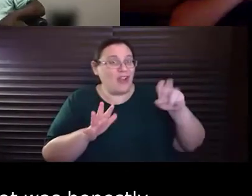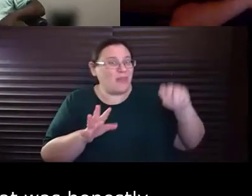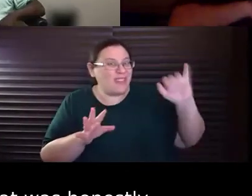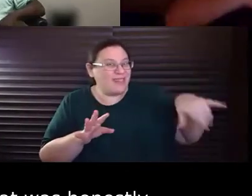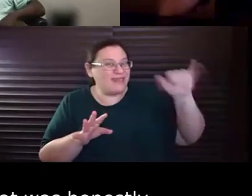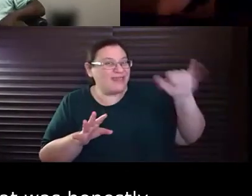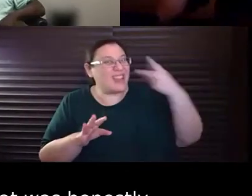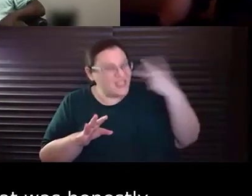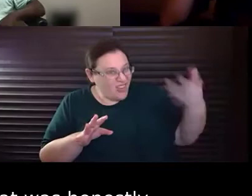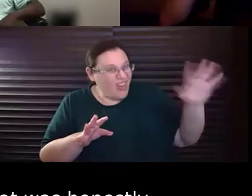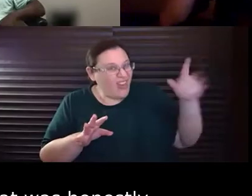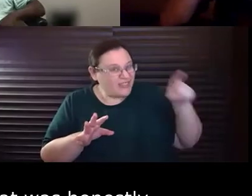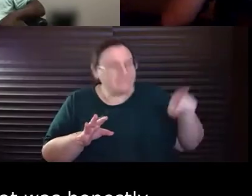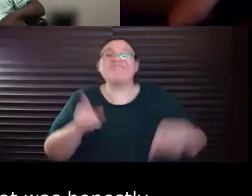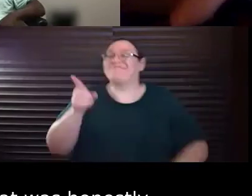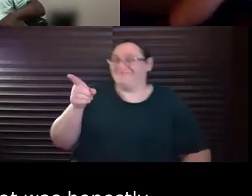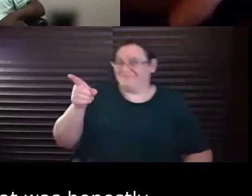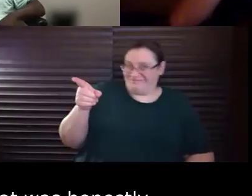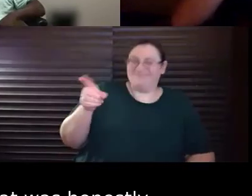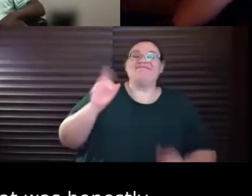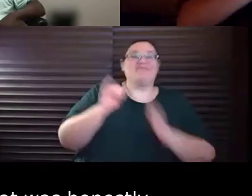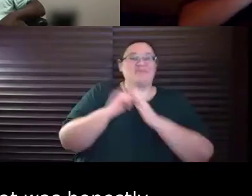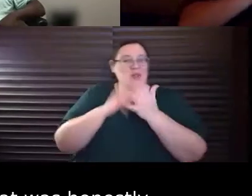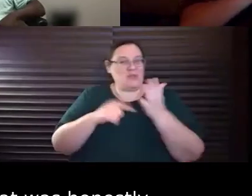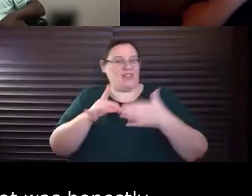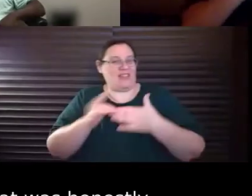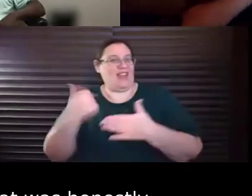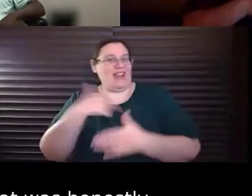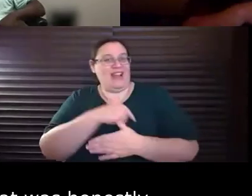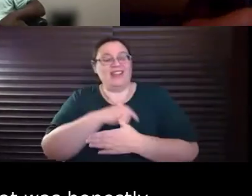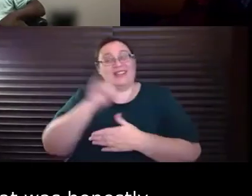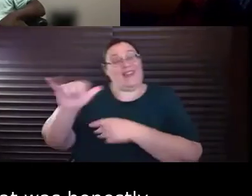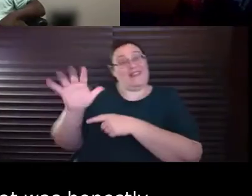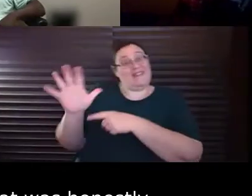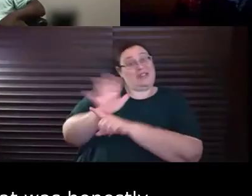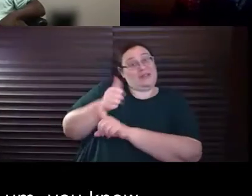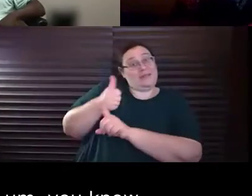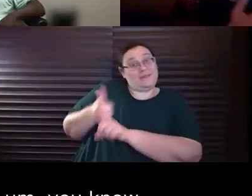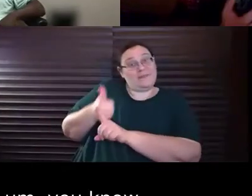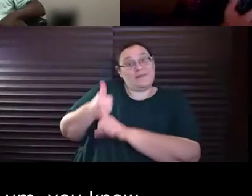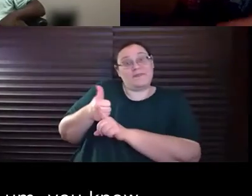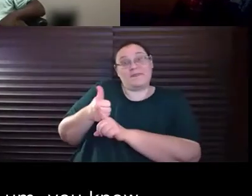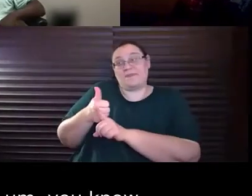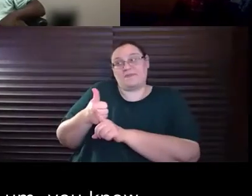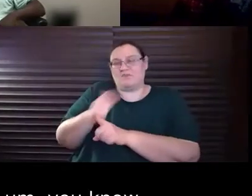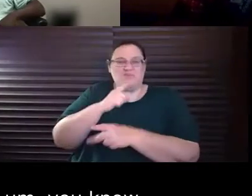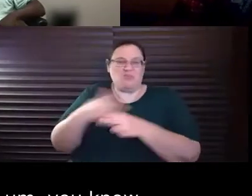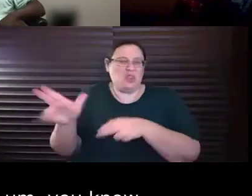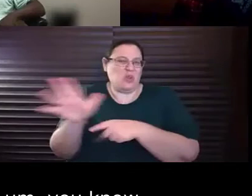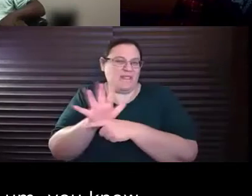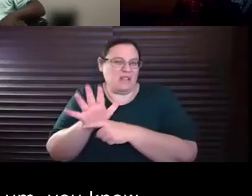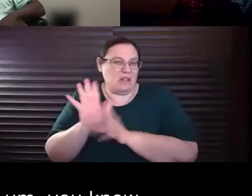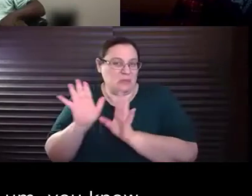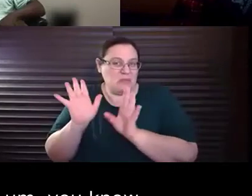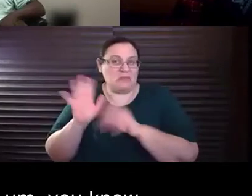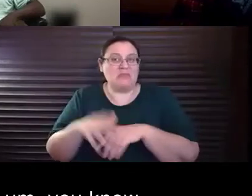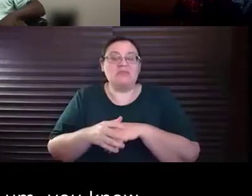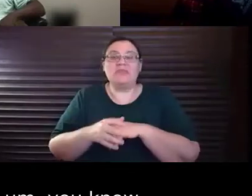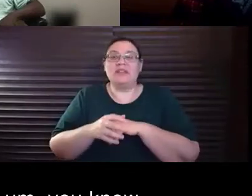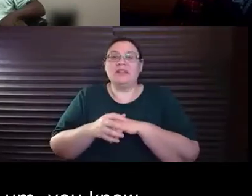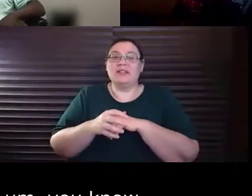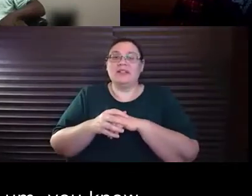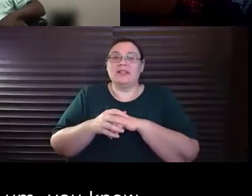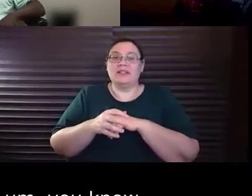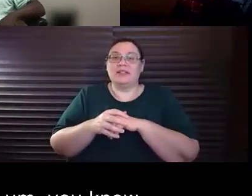ways, kind of what propelled us. That film itself was just a short film that,